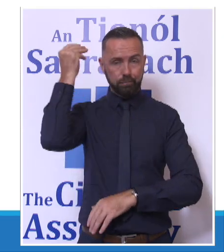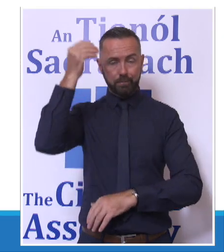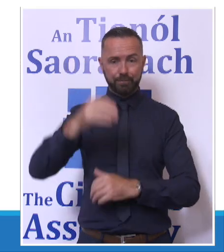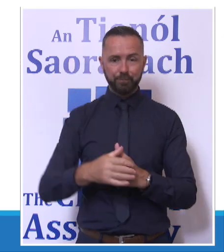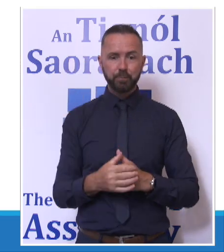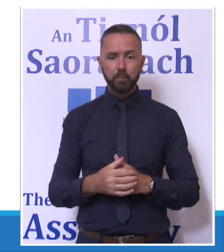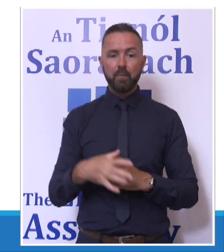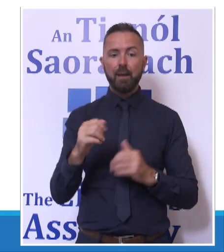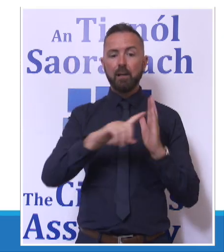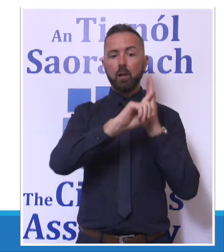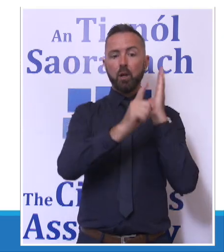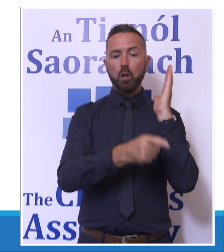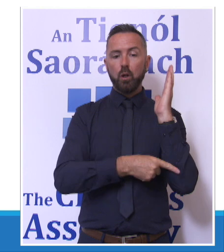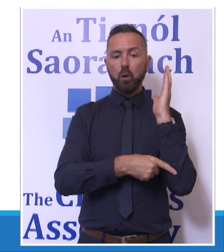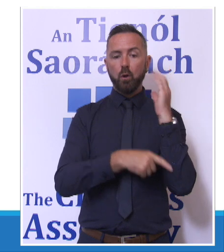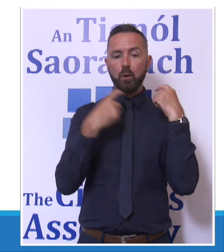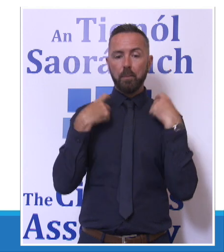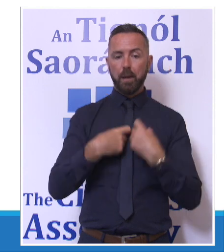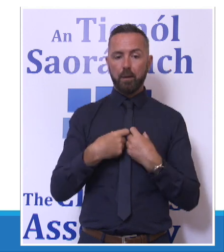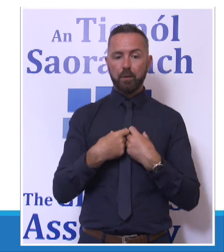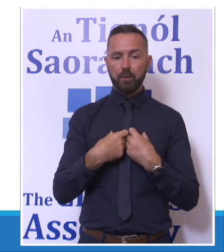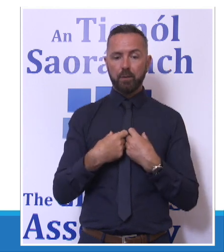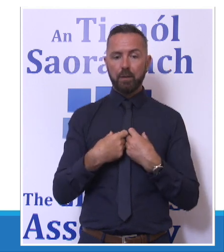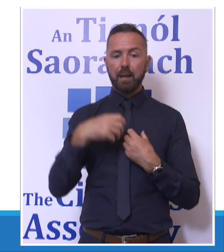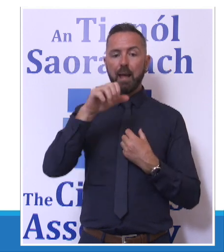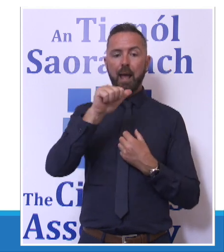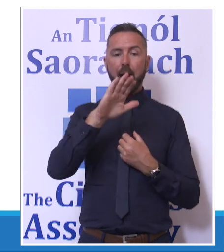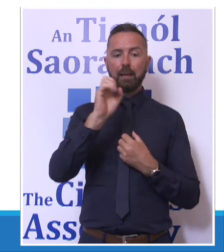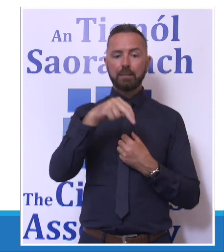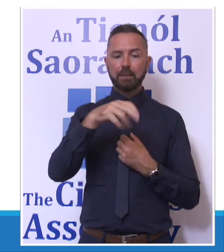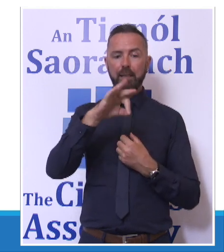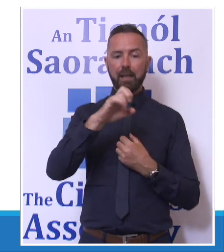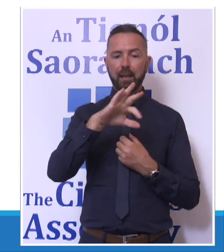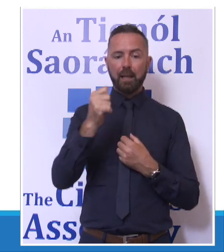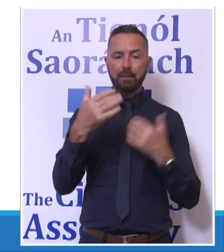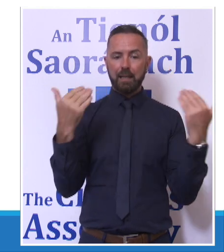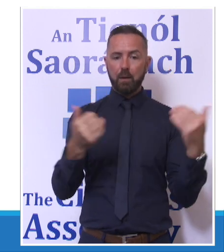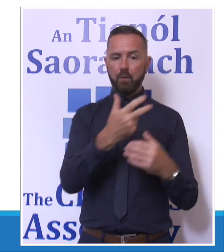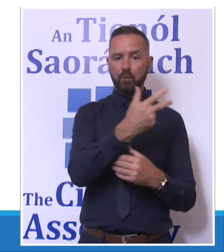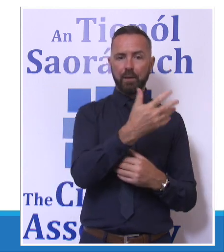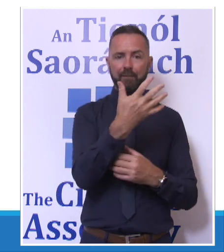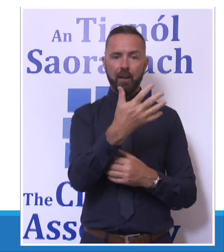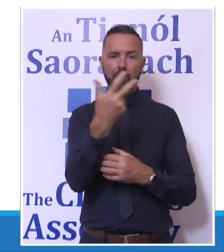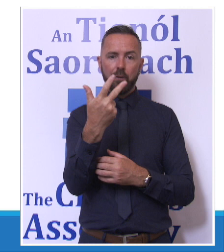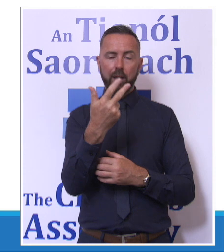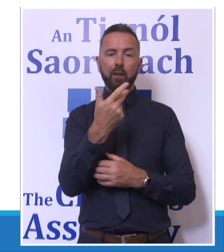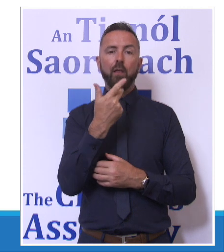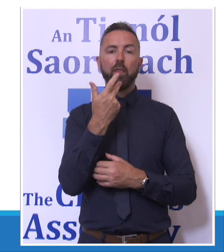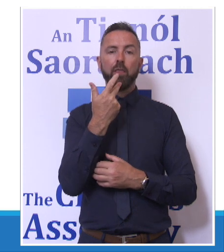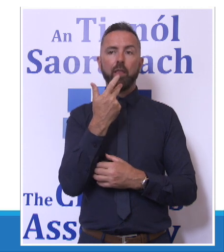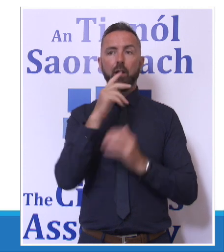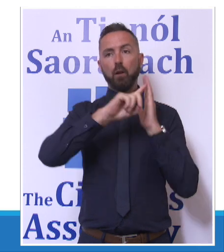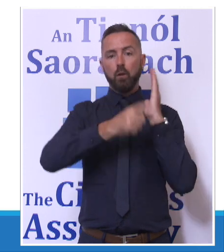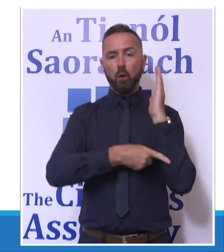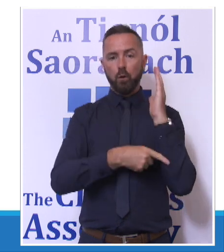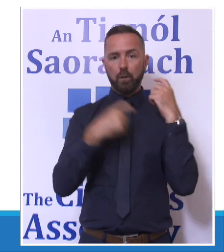there's a Lord Mayor of Dublin, which is currently Councillor Alison Gilliland, and she's the 353rd Lord Mayor and only the 10th